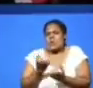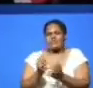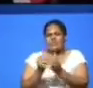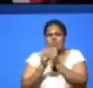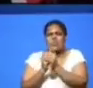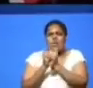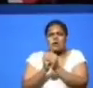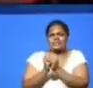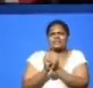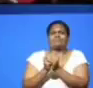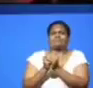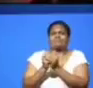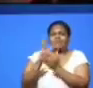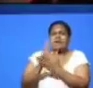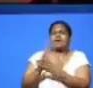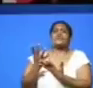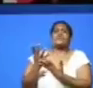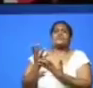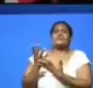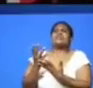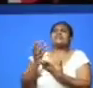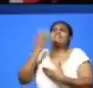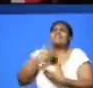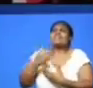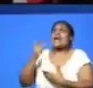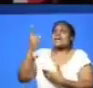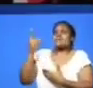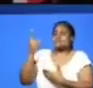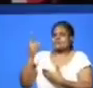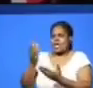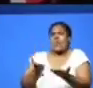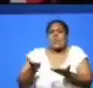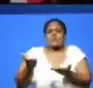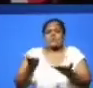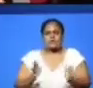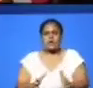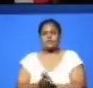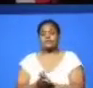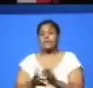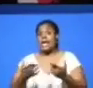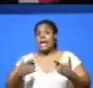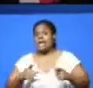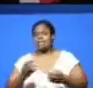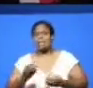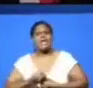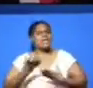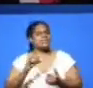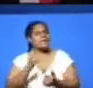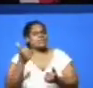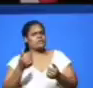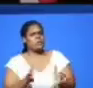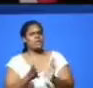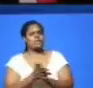God. We like God to be made our servant. Let me say it another way.